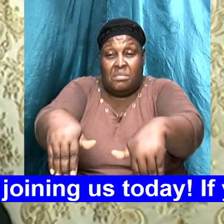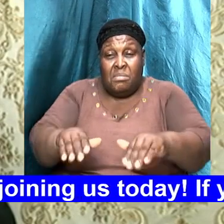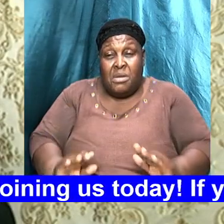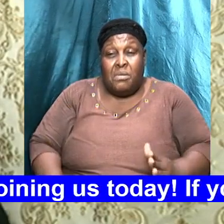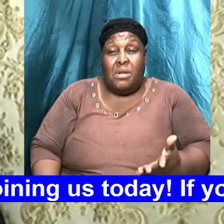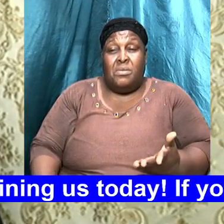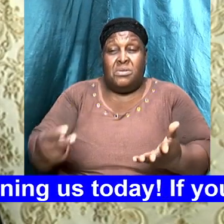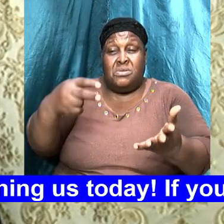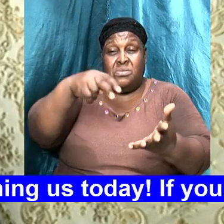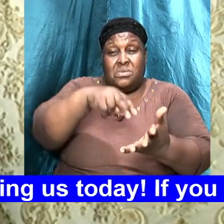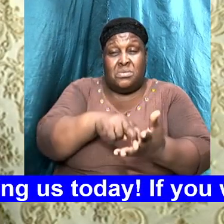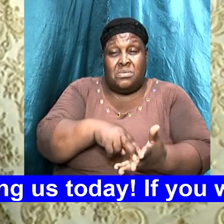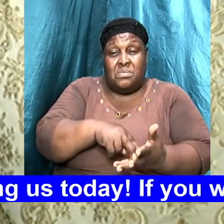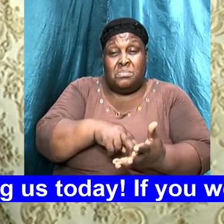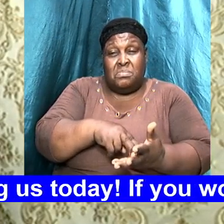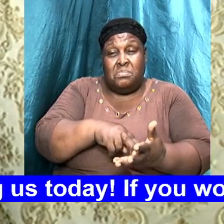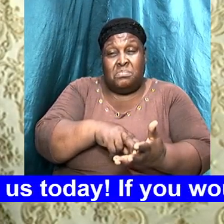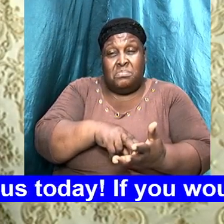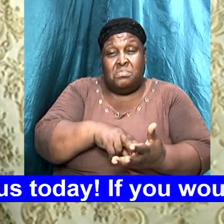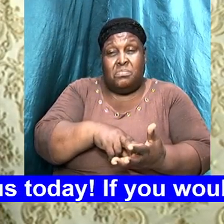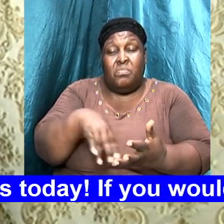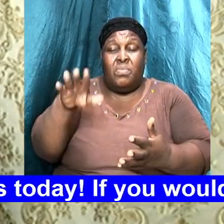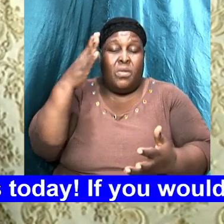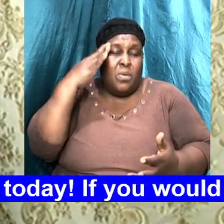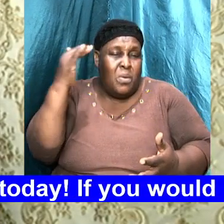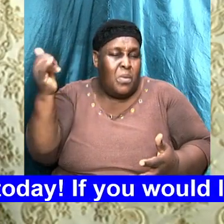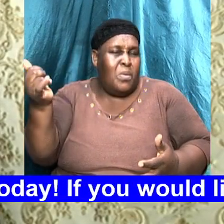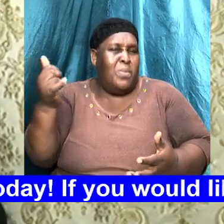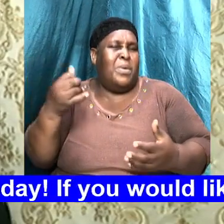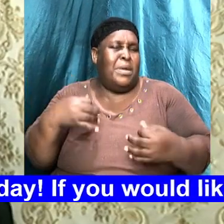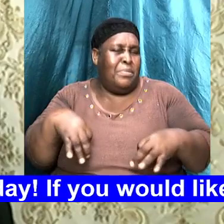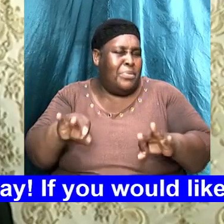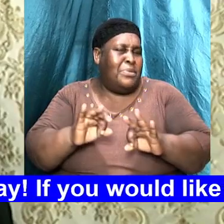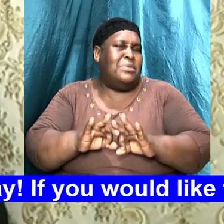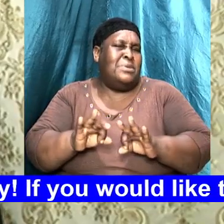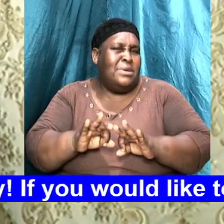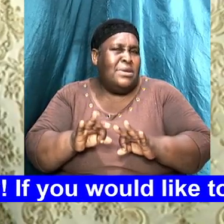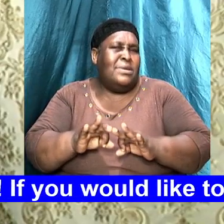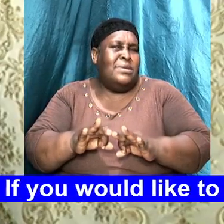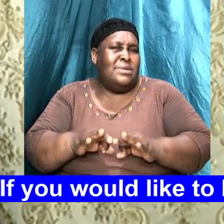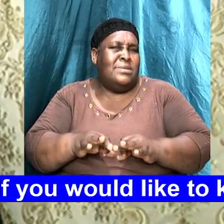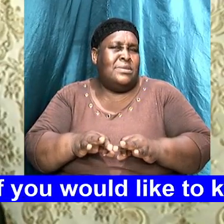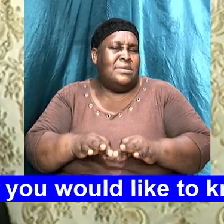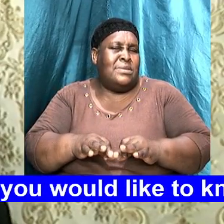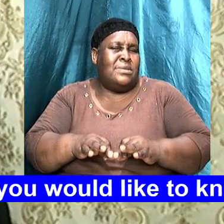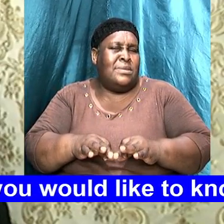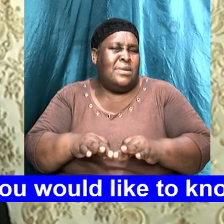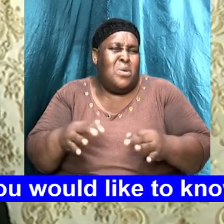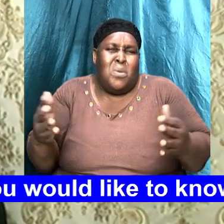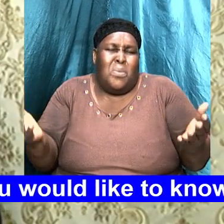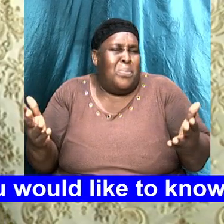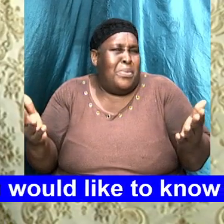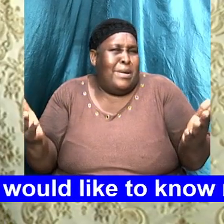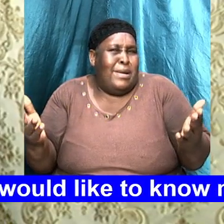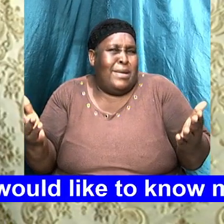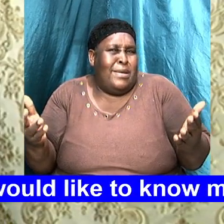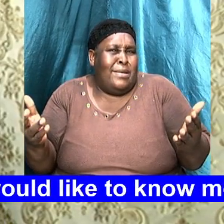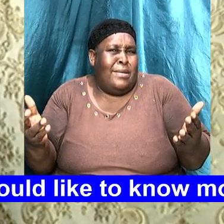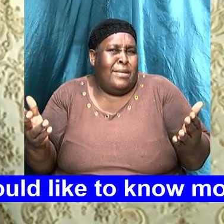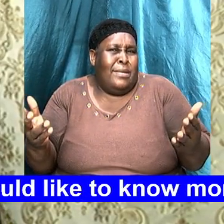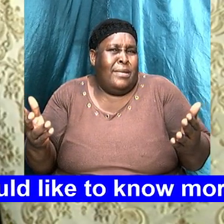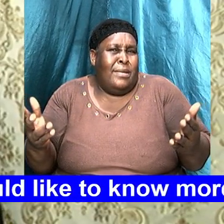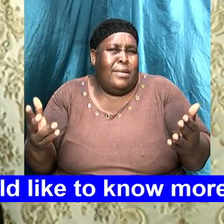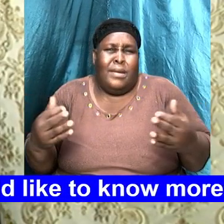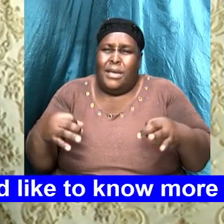So, why is it important, why is it important for an individual